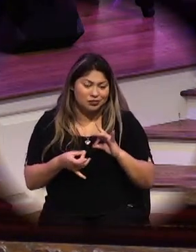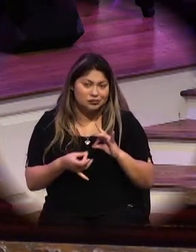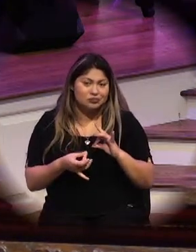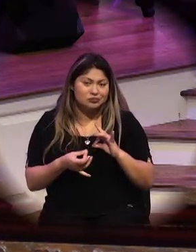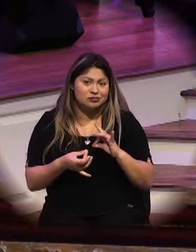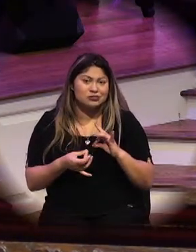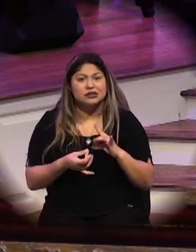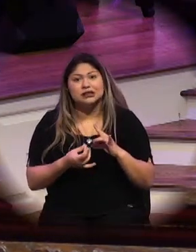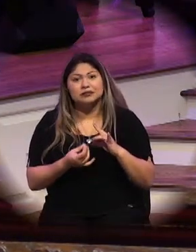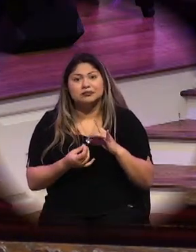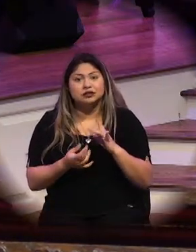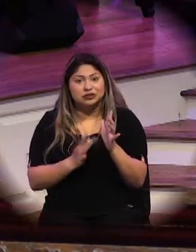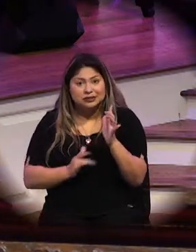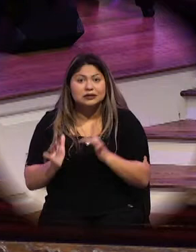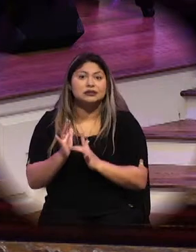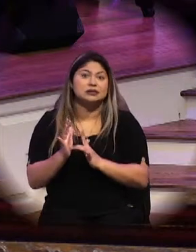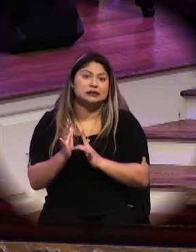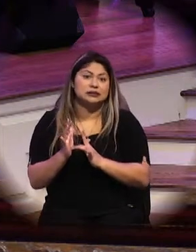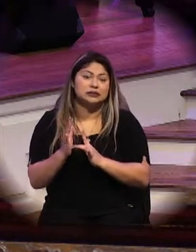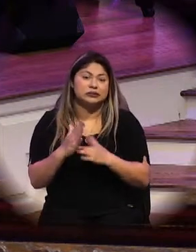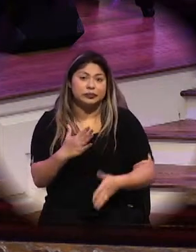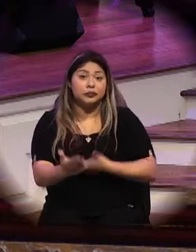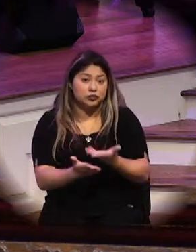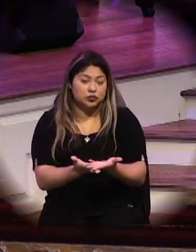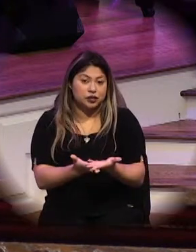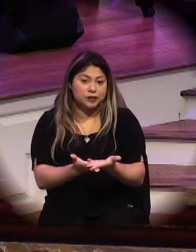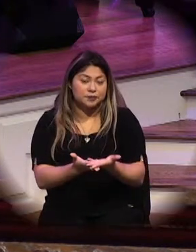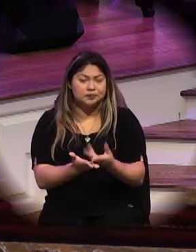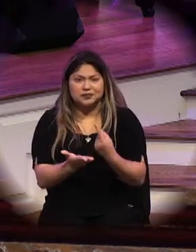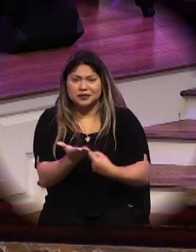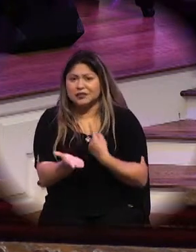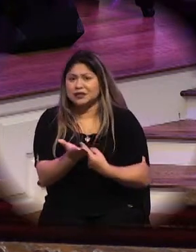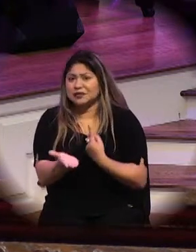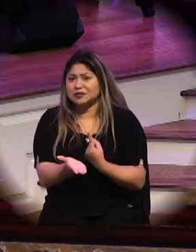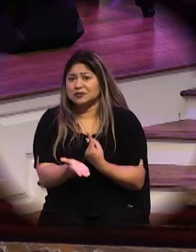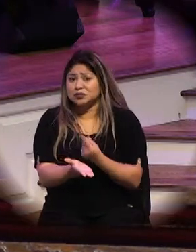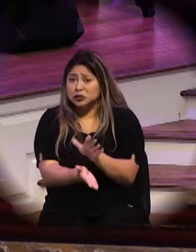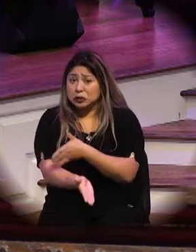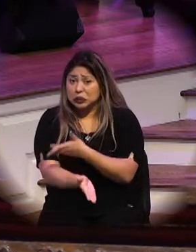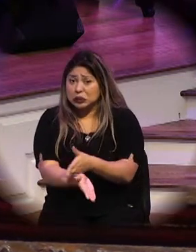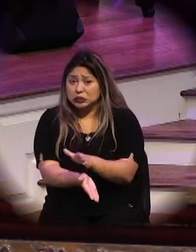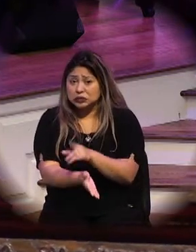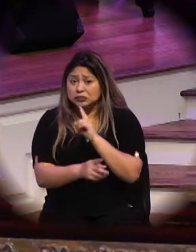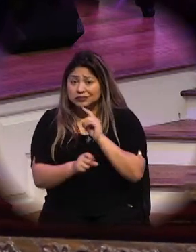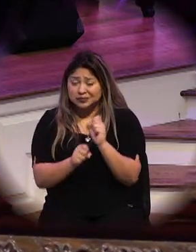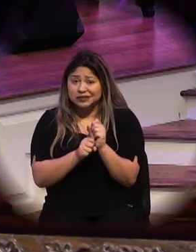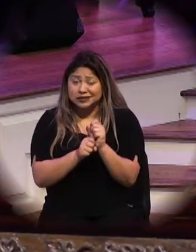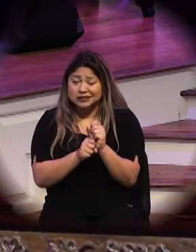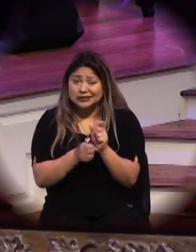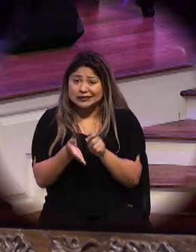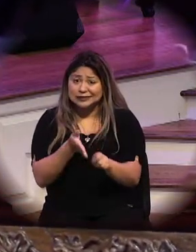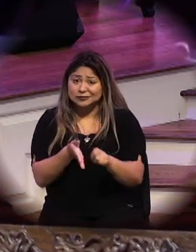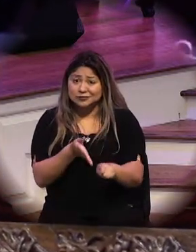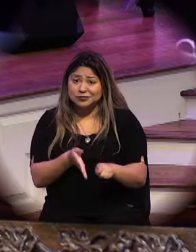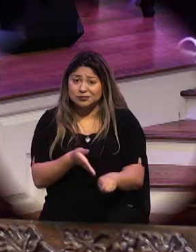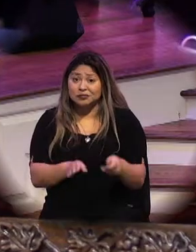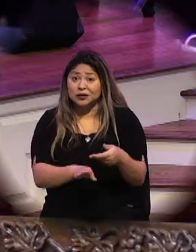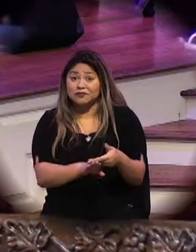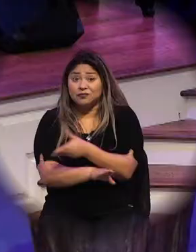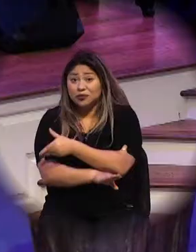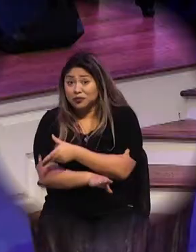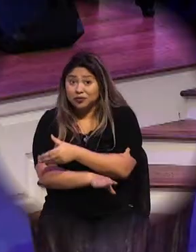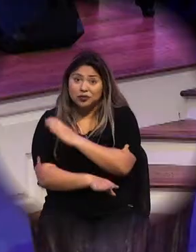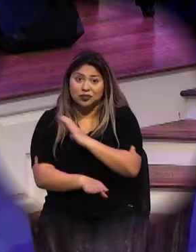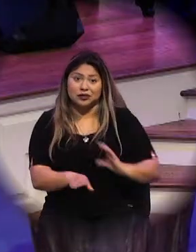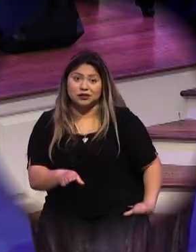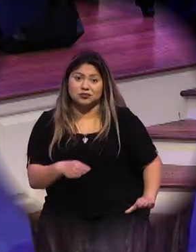written sometimes centuries before Christ was born. And so we don't often read a Psalm and think this is